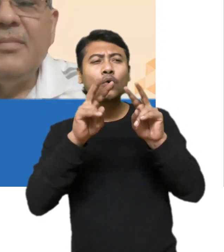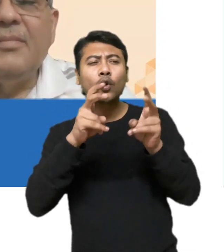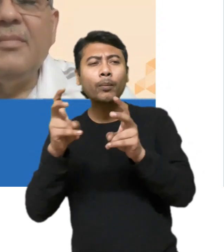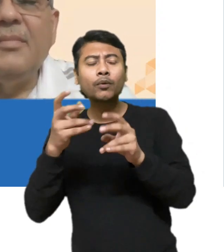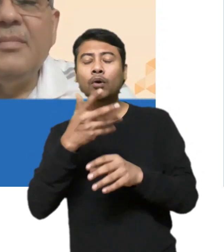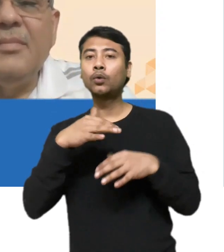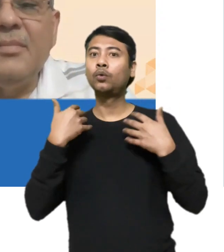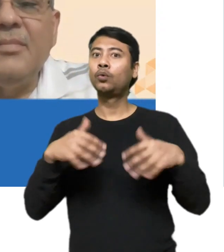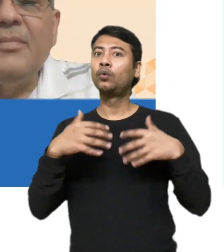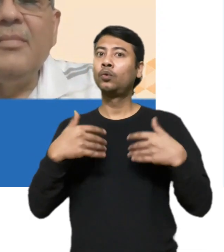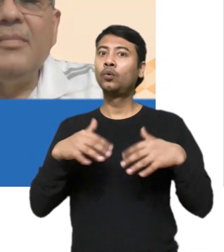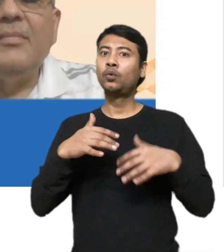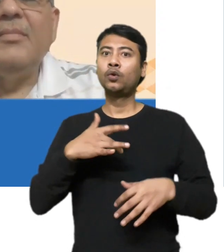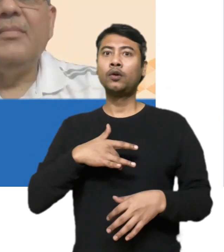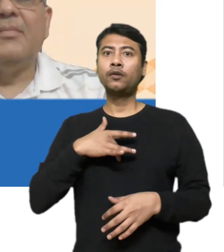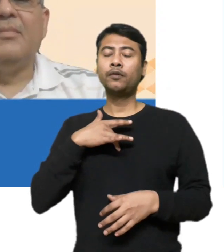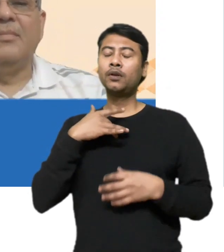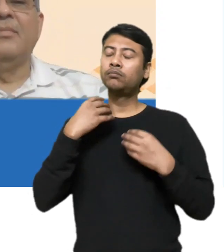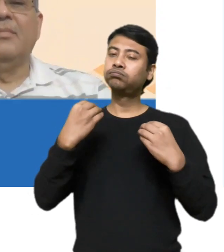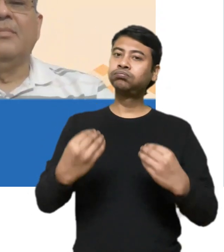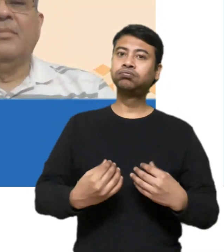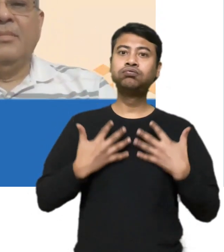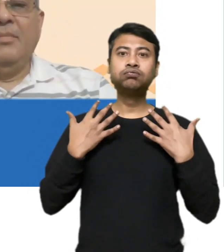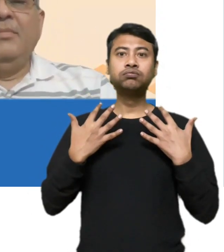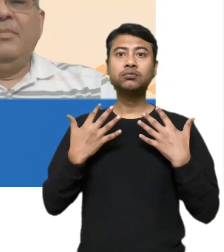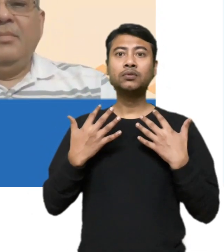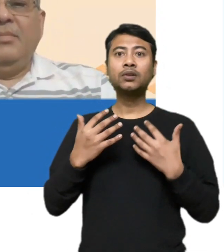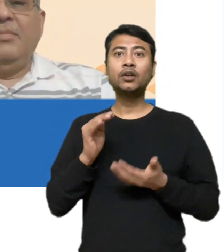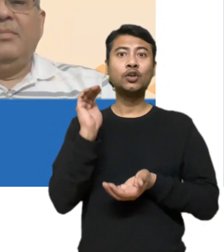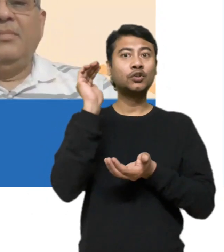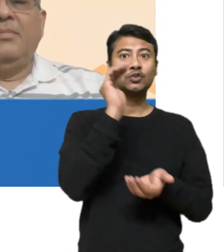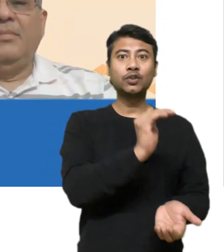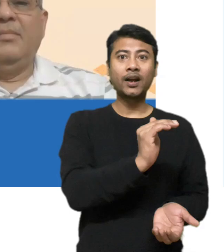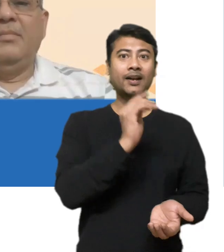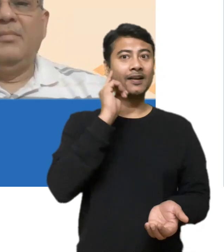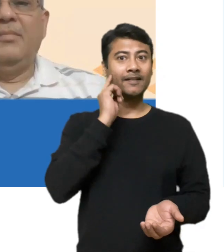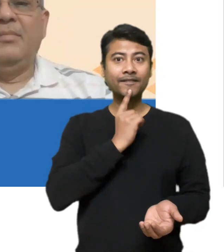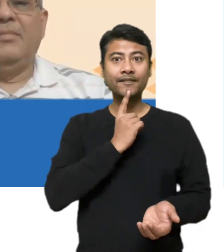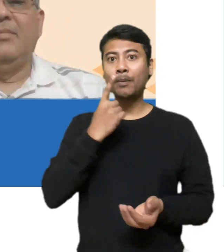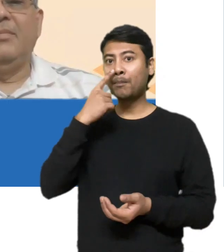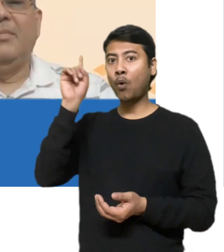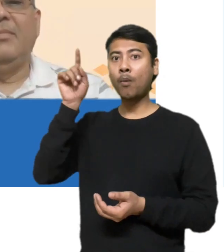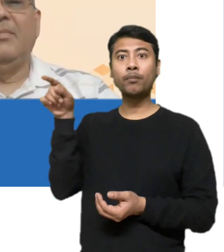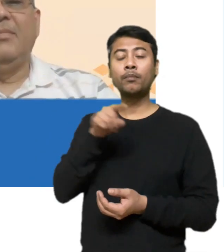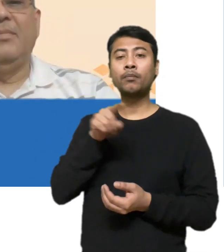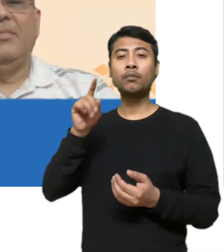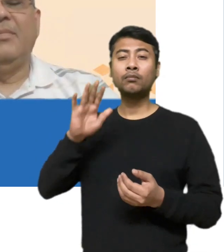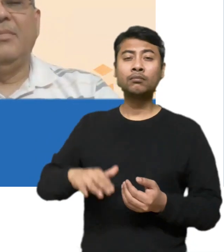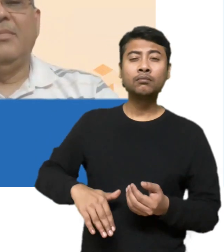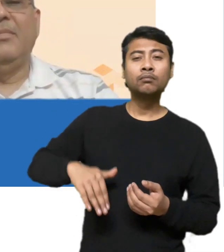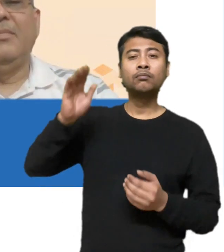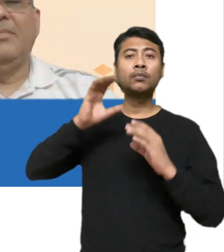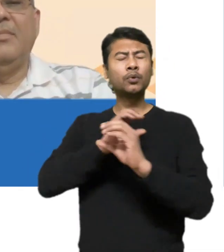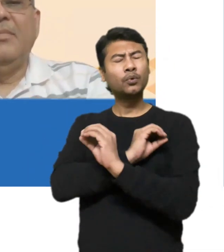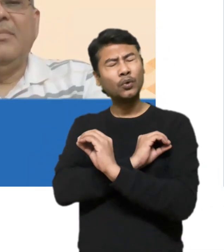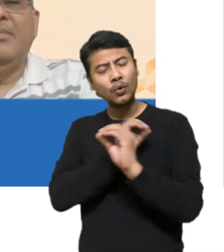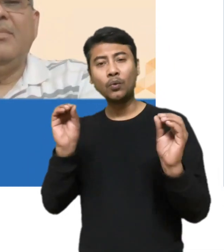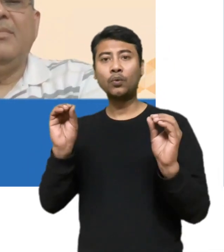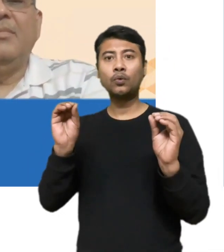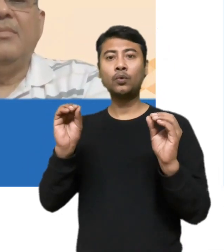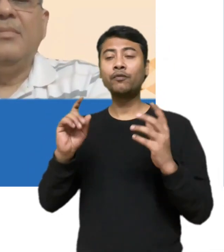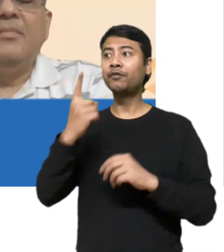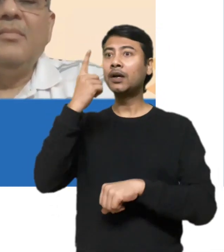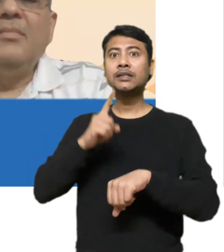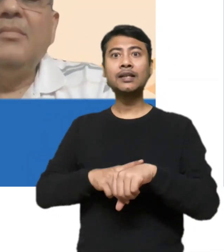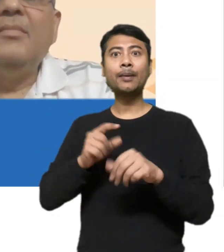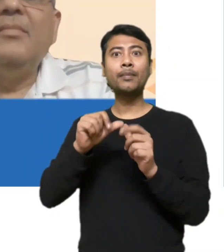a child never having spoken to their mother, not in a proper way. Yeah, you can imagine the first time the person going to the doctor